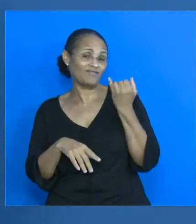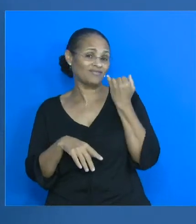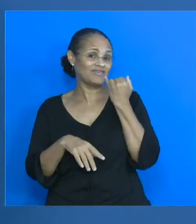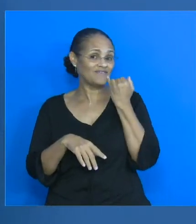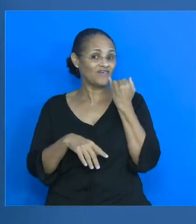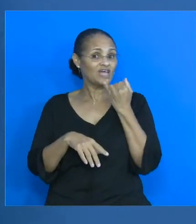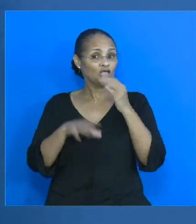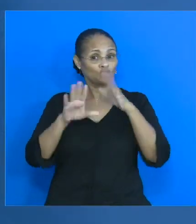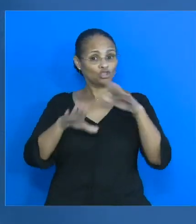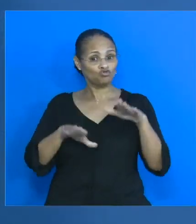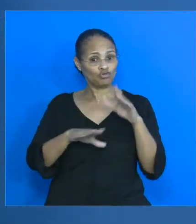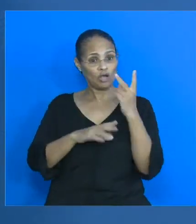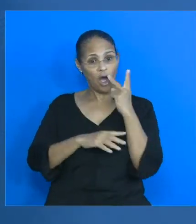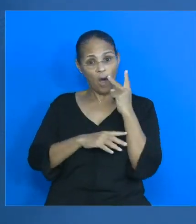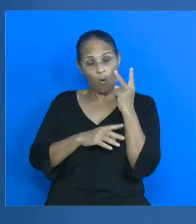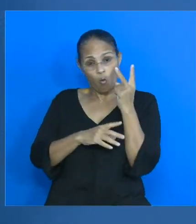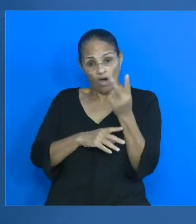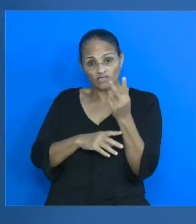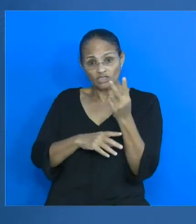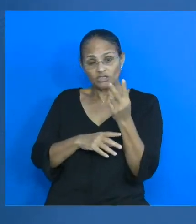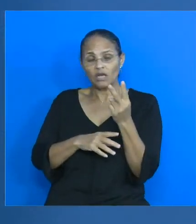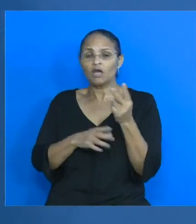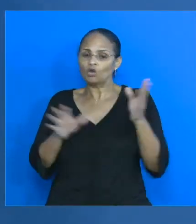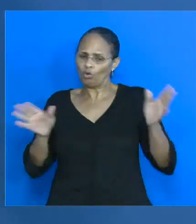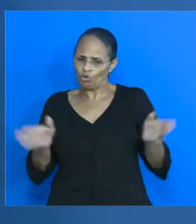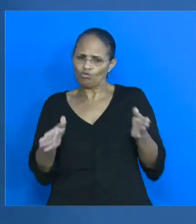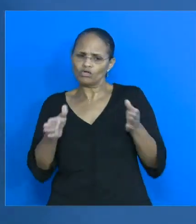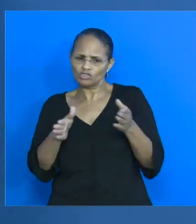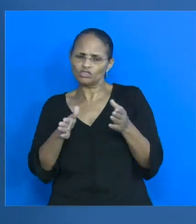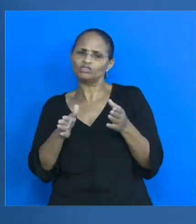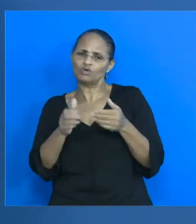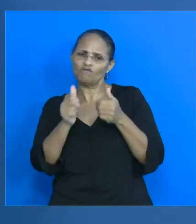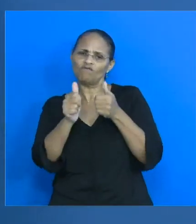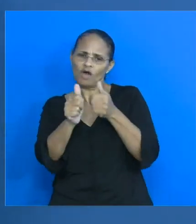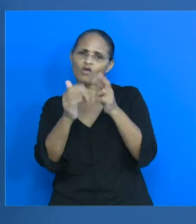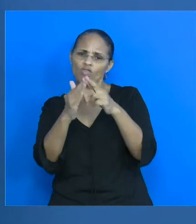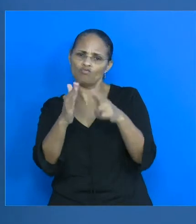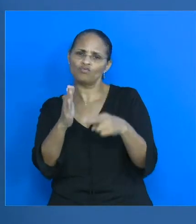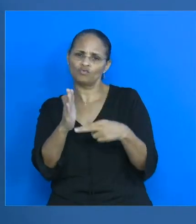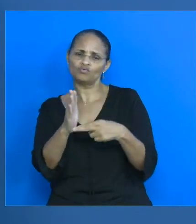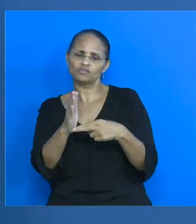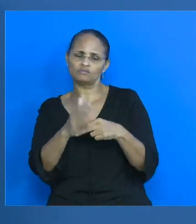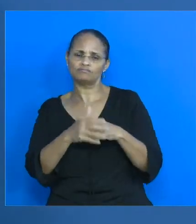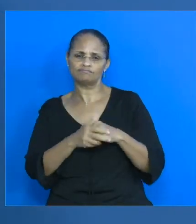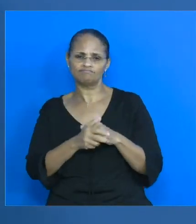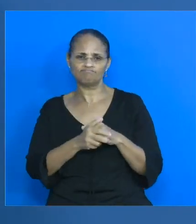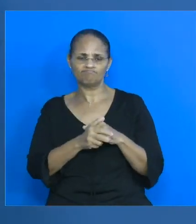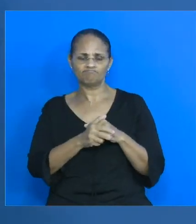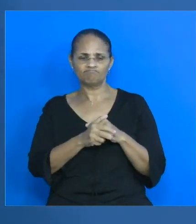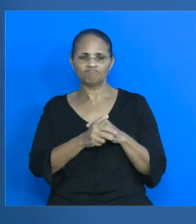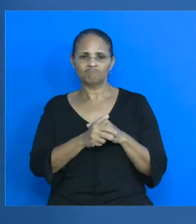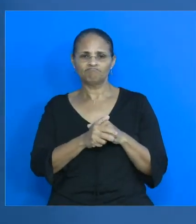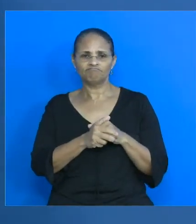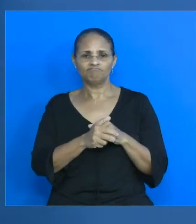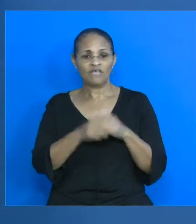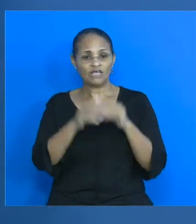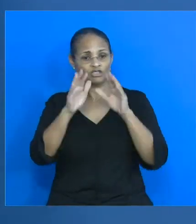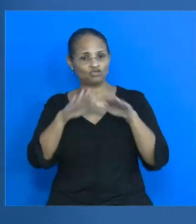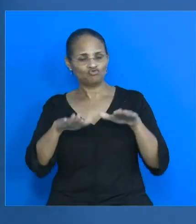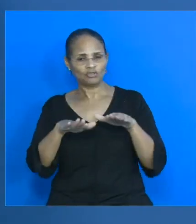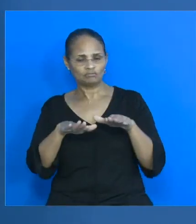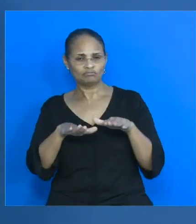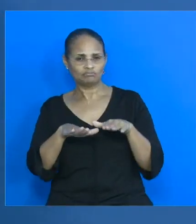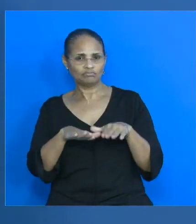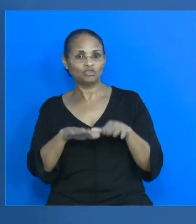certainly hope that the parents will encourage their children to abide by the public health guidelines. Again, children are not immune.